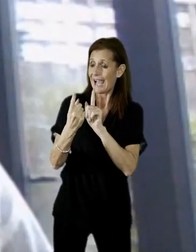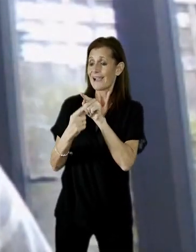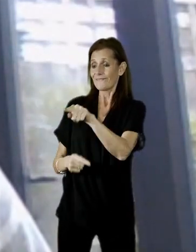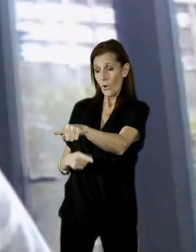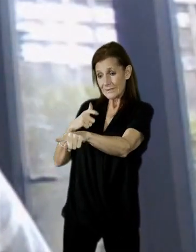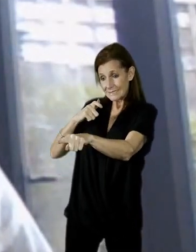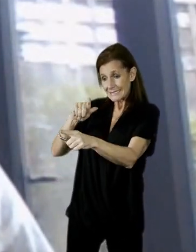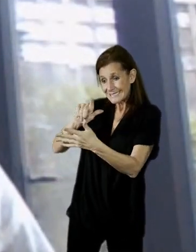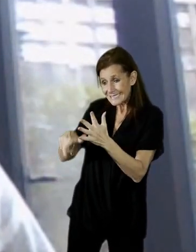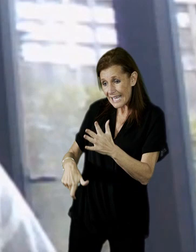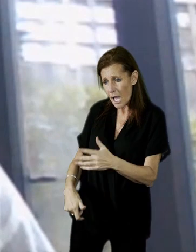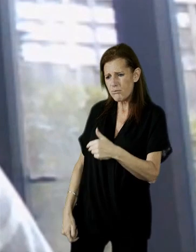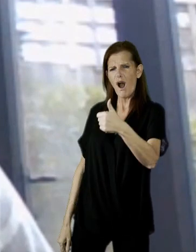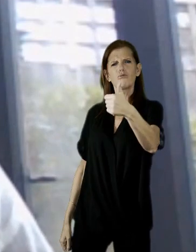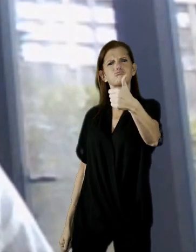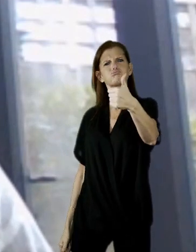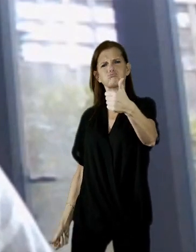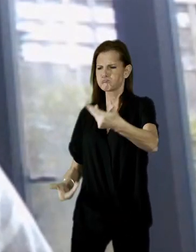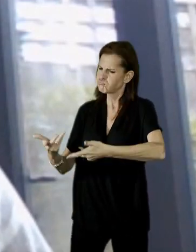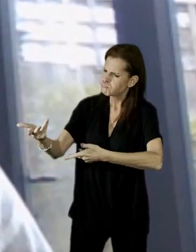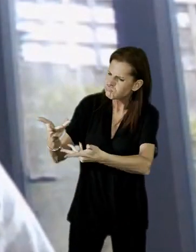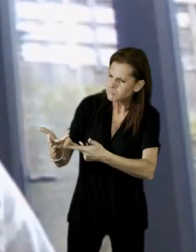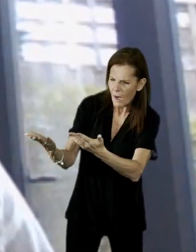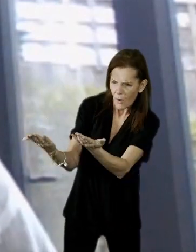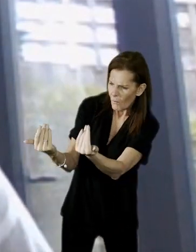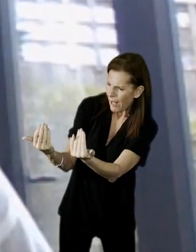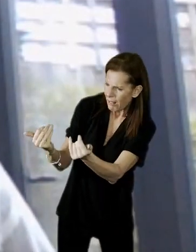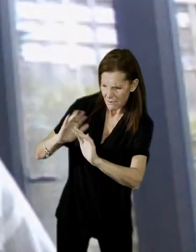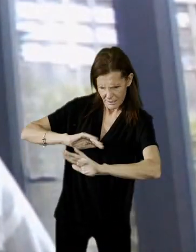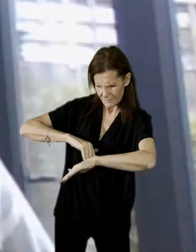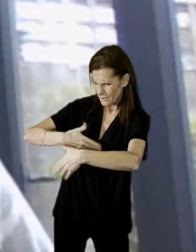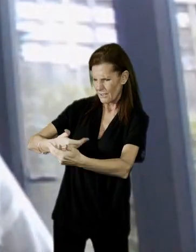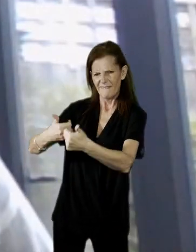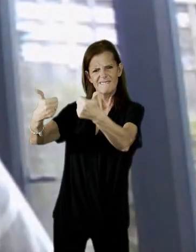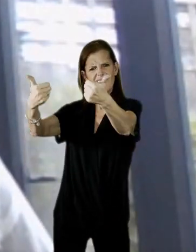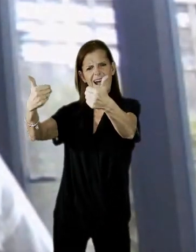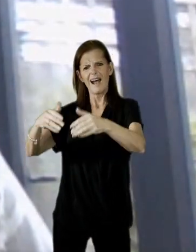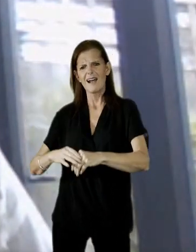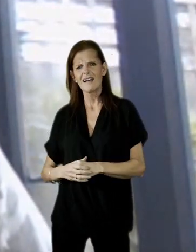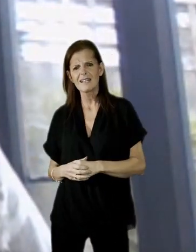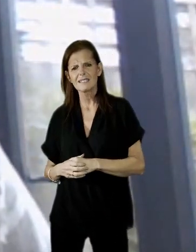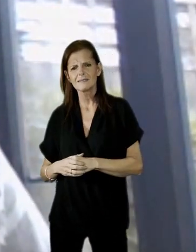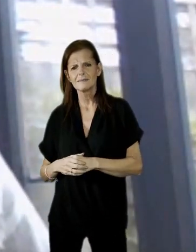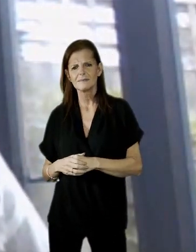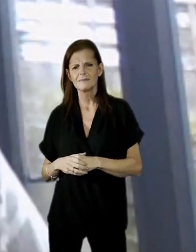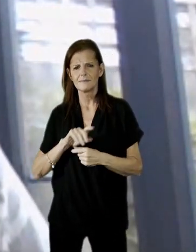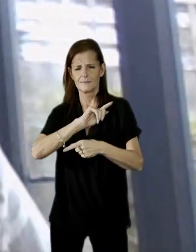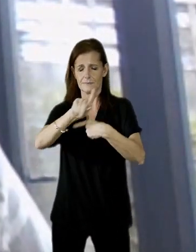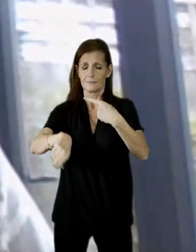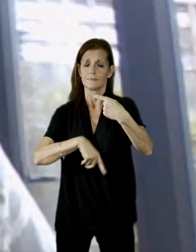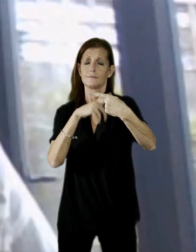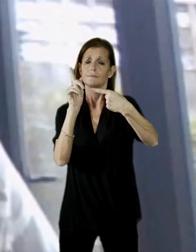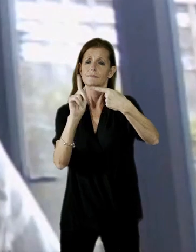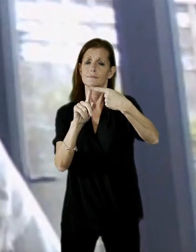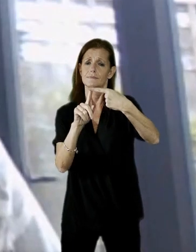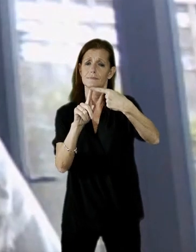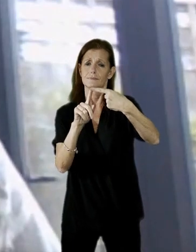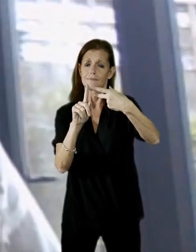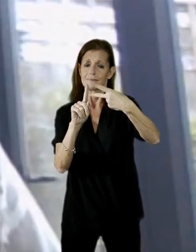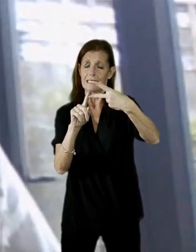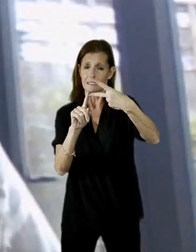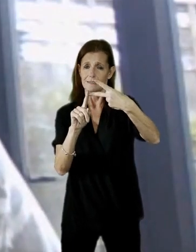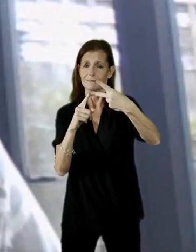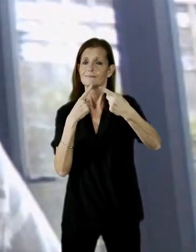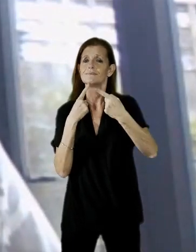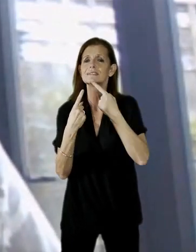and serve people with different access requirements. The second pillar is the information, and this is absolutely key. So we